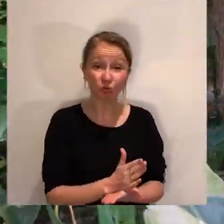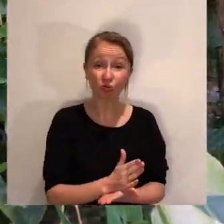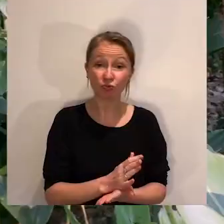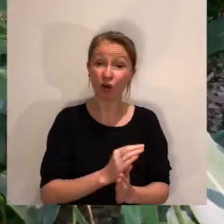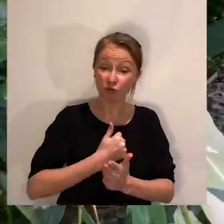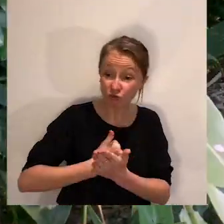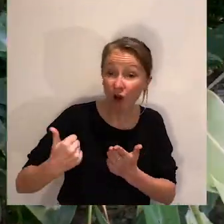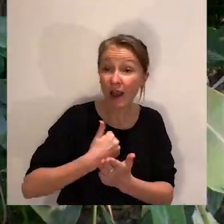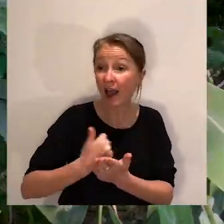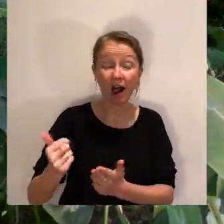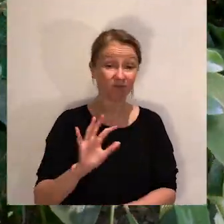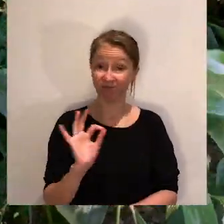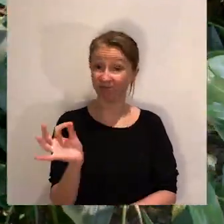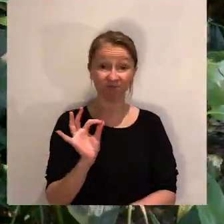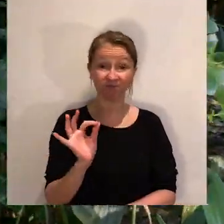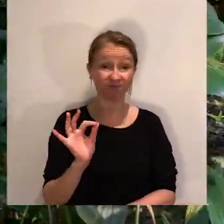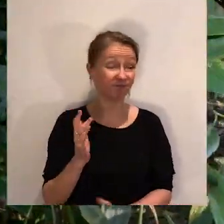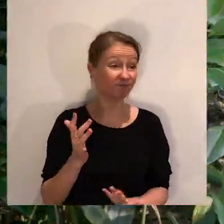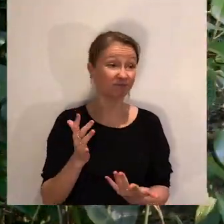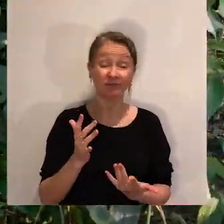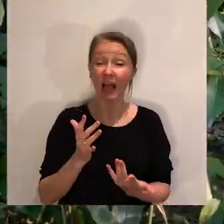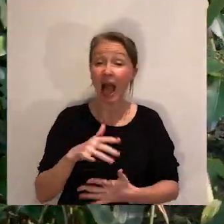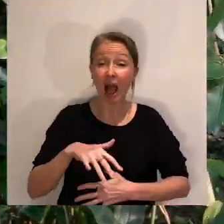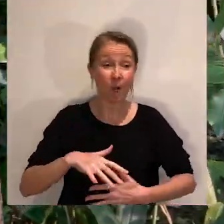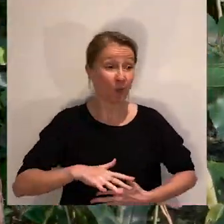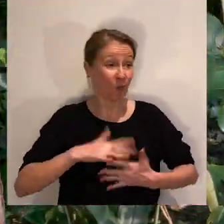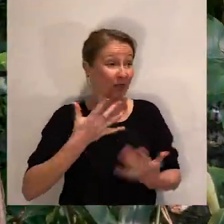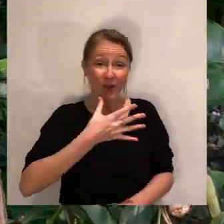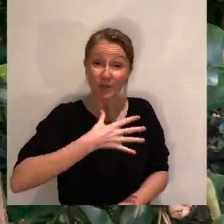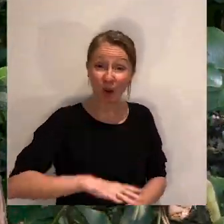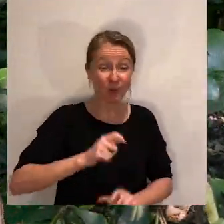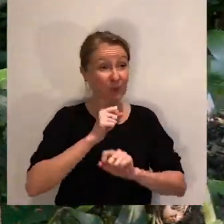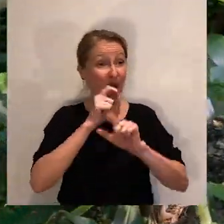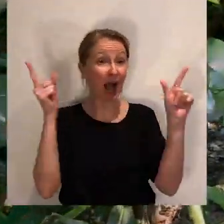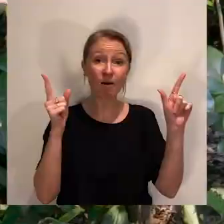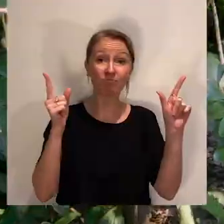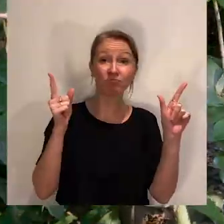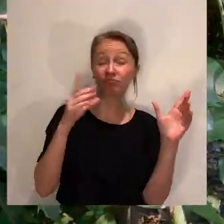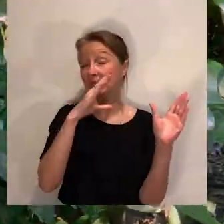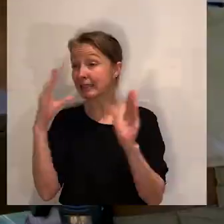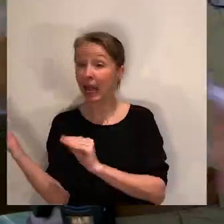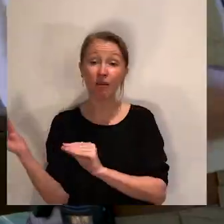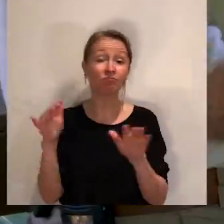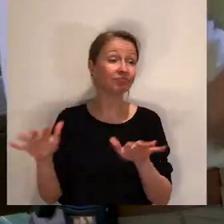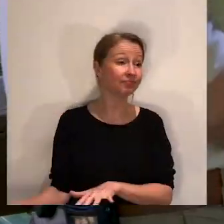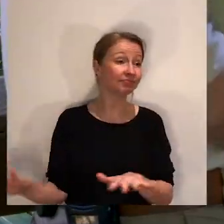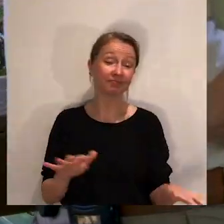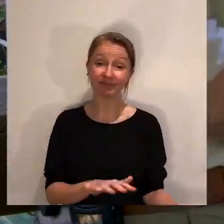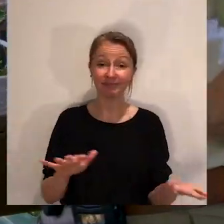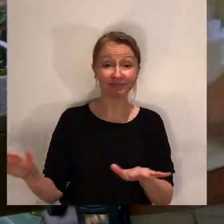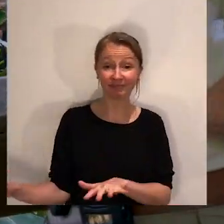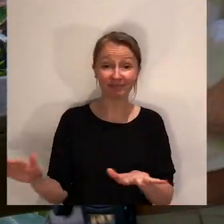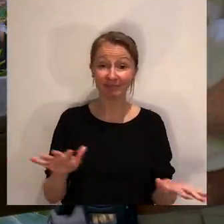just move around when they feel like it. They do whatever they want to, whenever they like. It's a pretty cruisy life